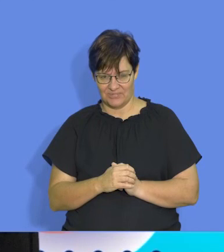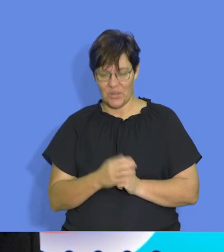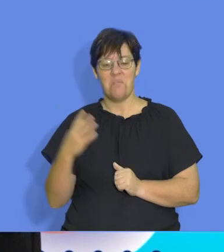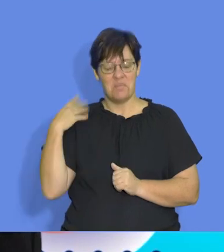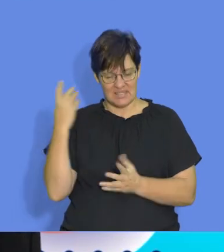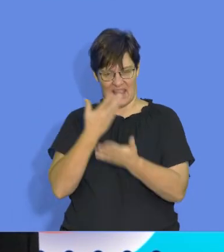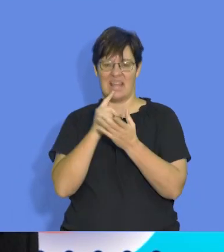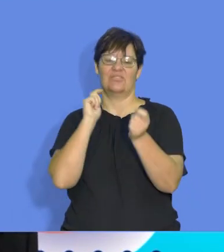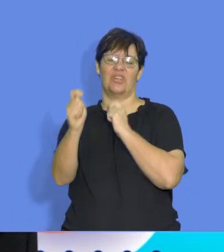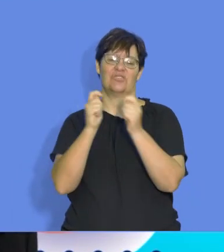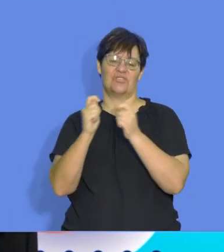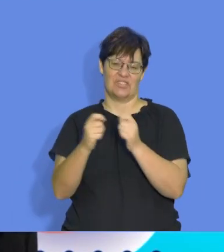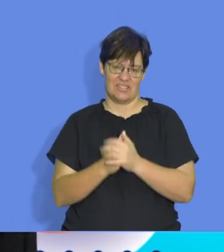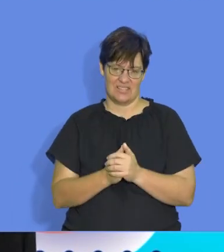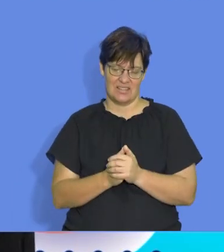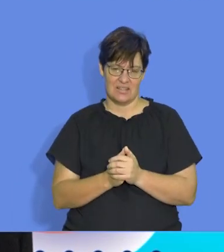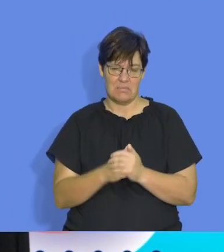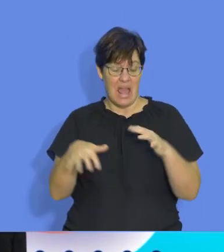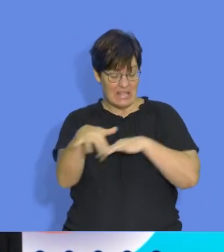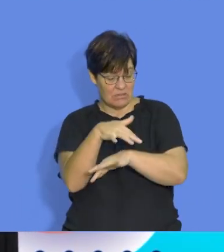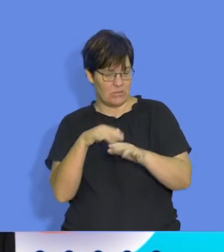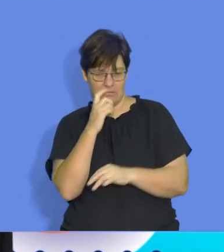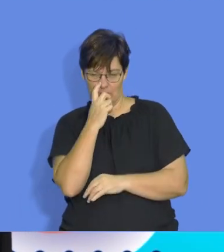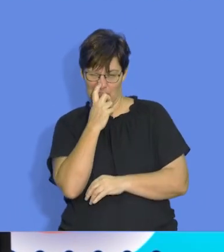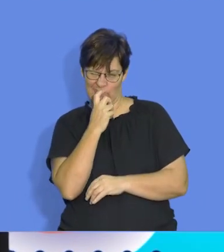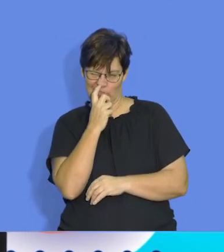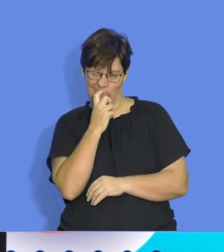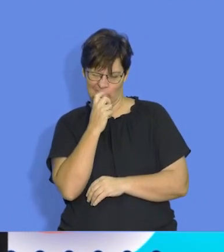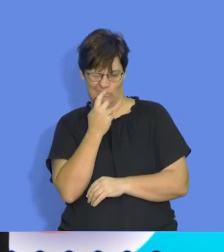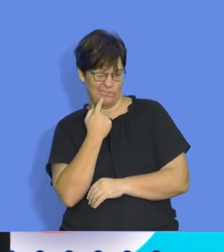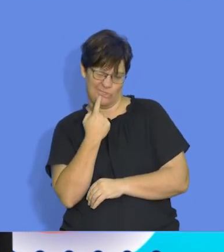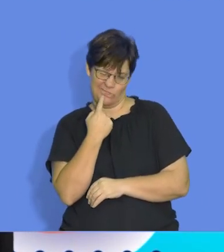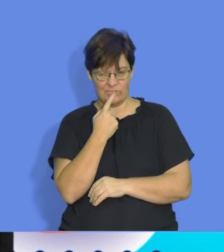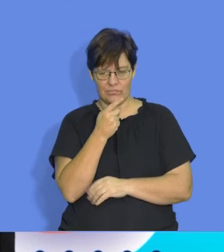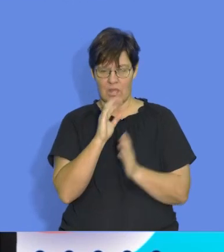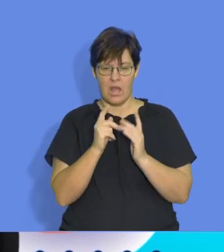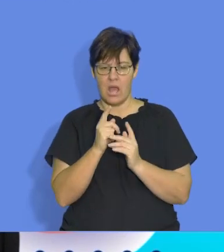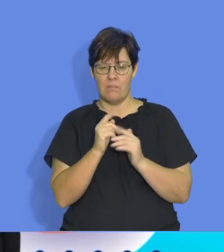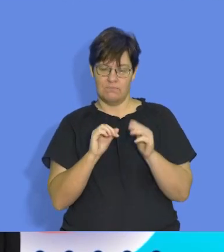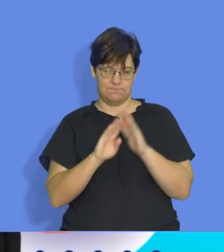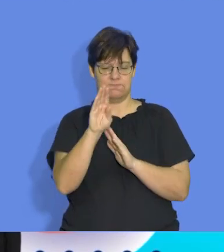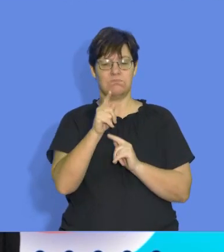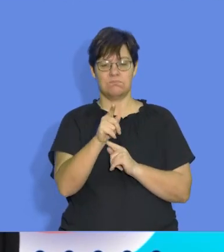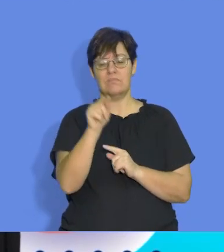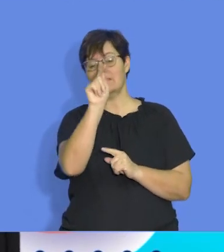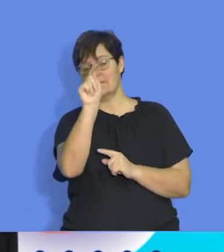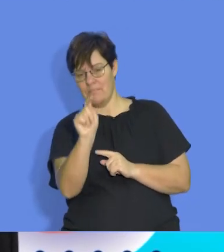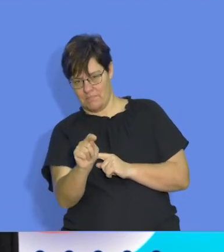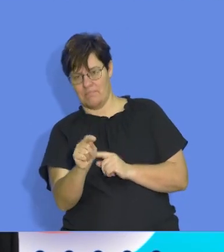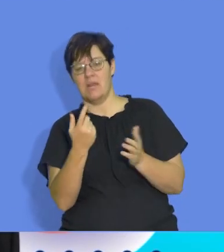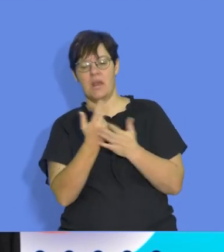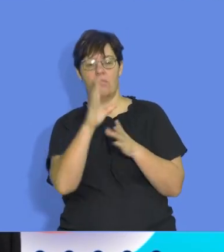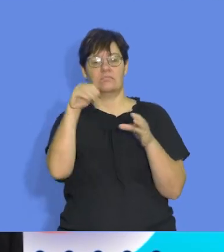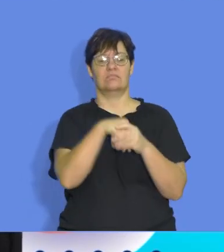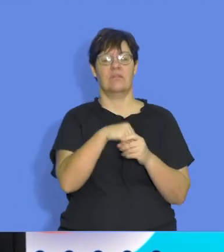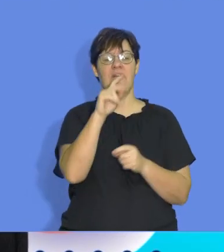category, there could be a situation where the economy of the country improves to such an extent that certain items may now become